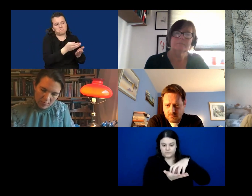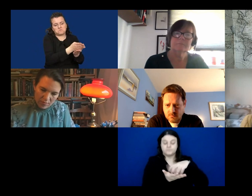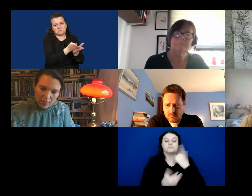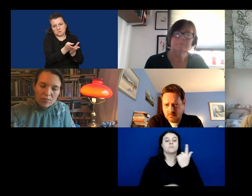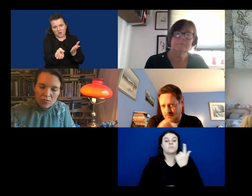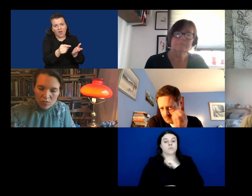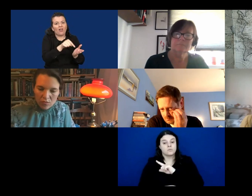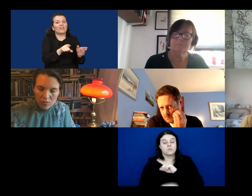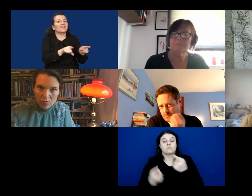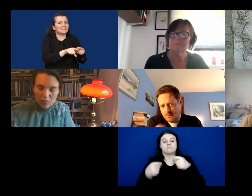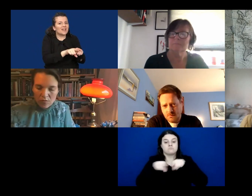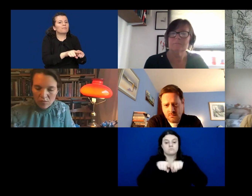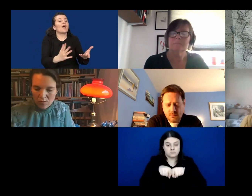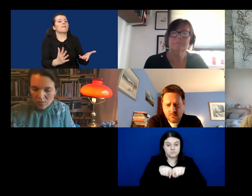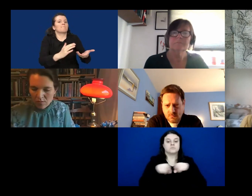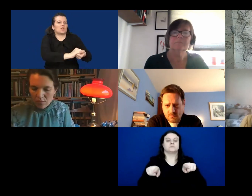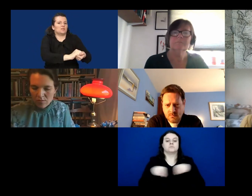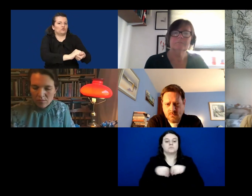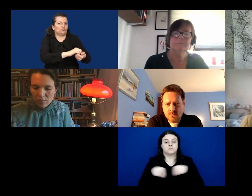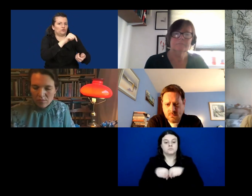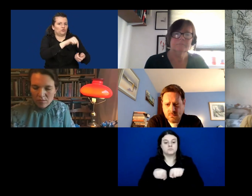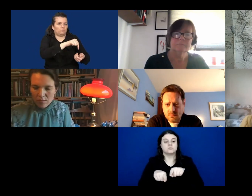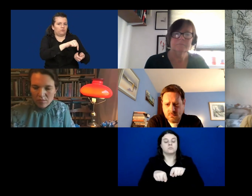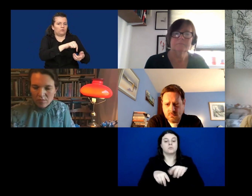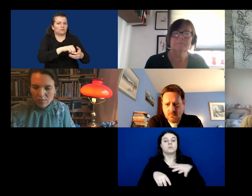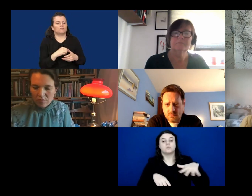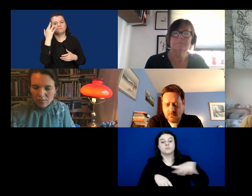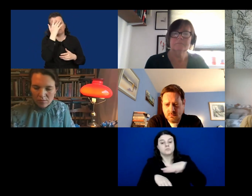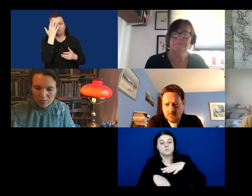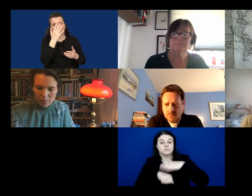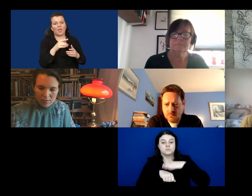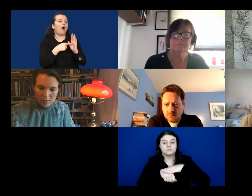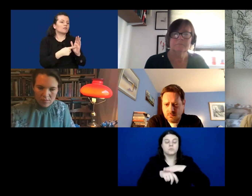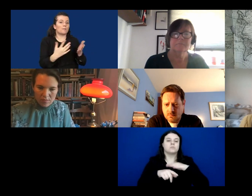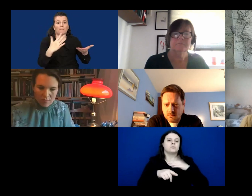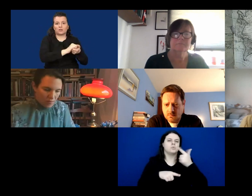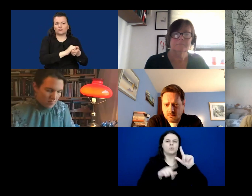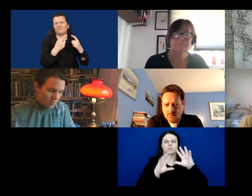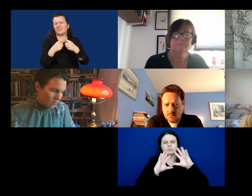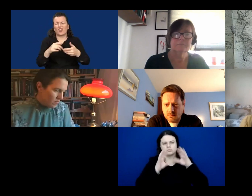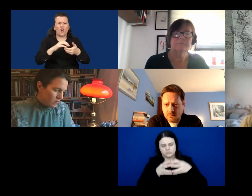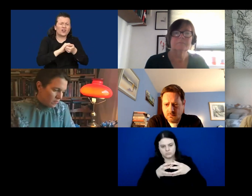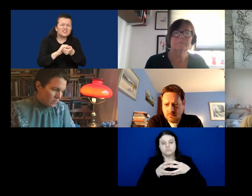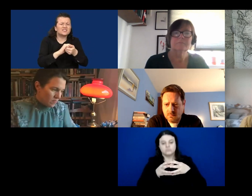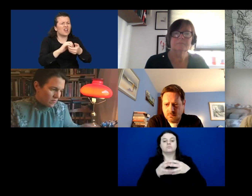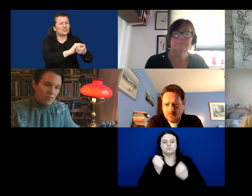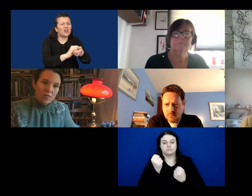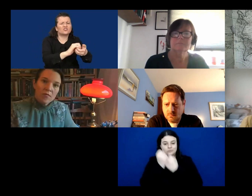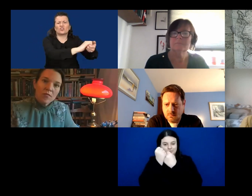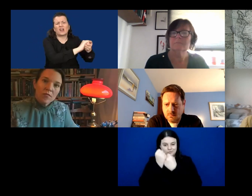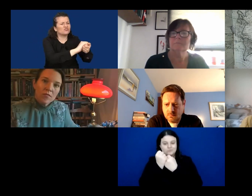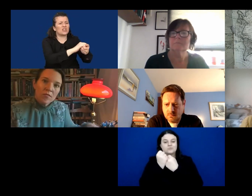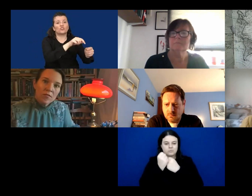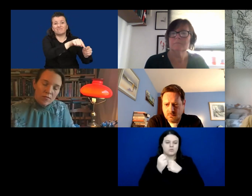a partnership within their local authority that involves all sorts of organisations and support organisations as